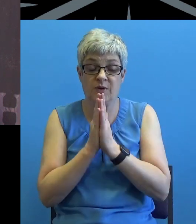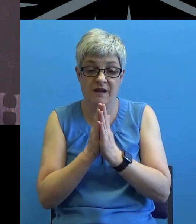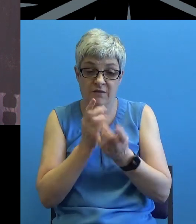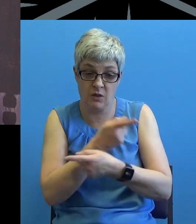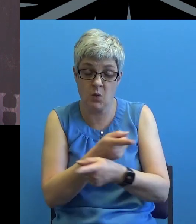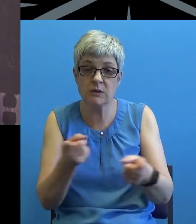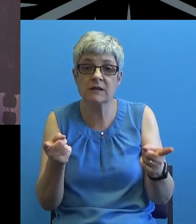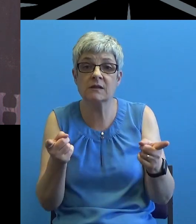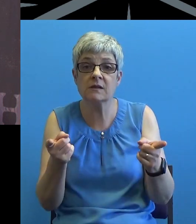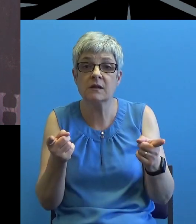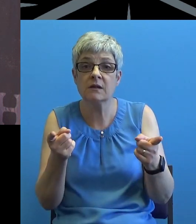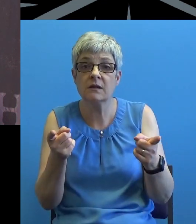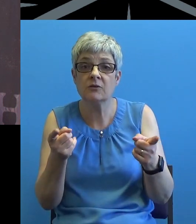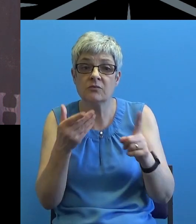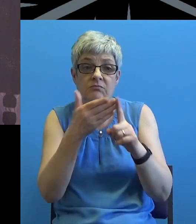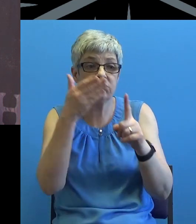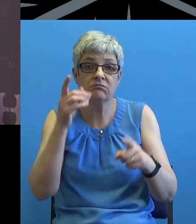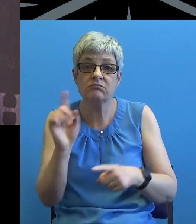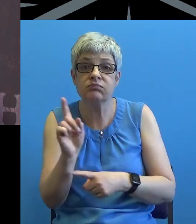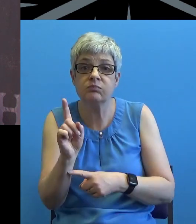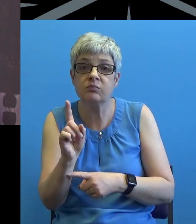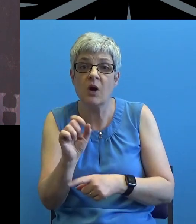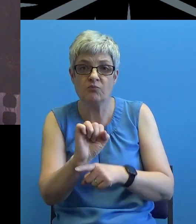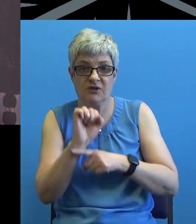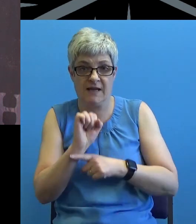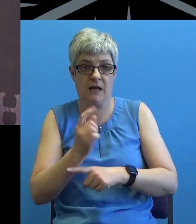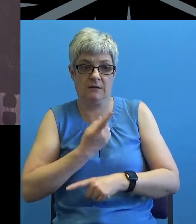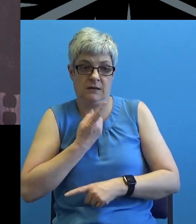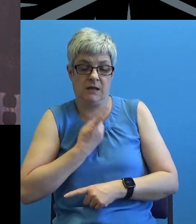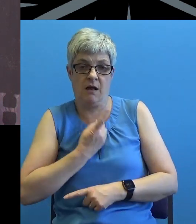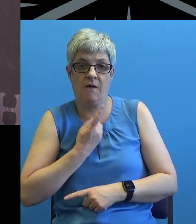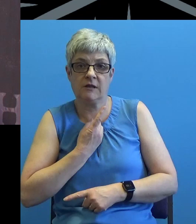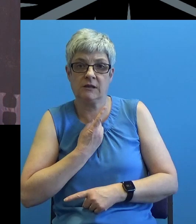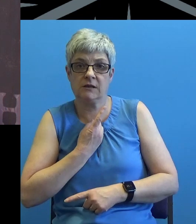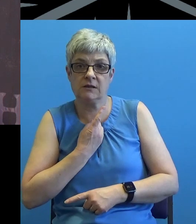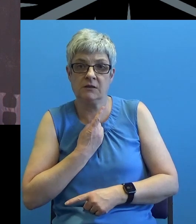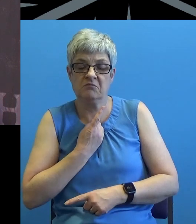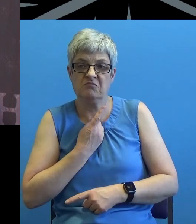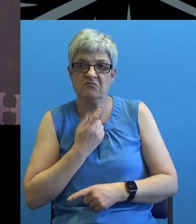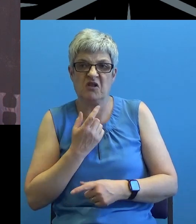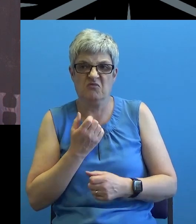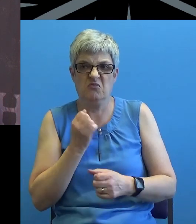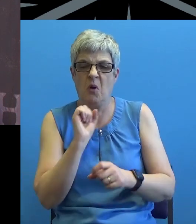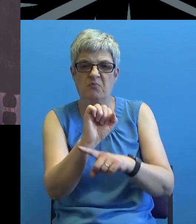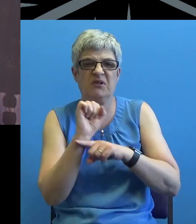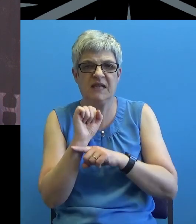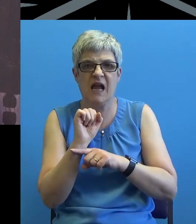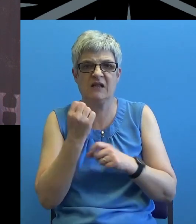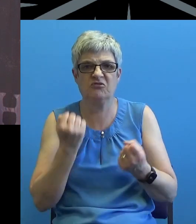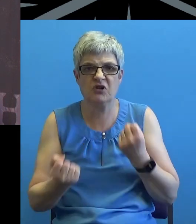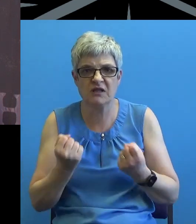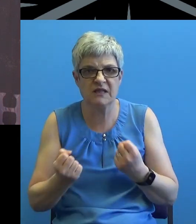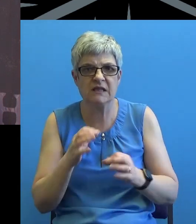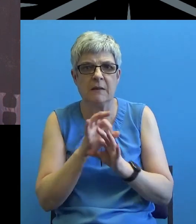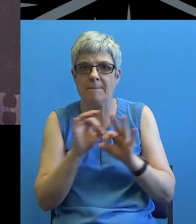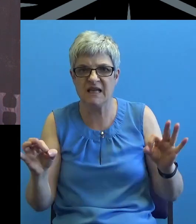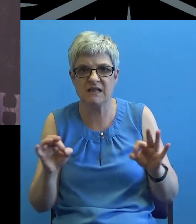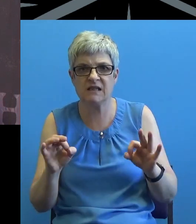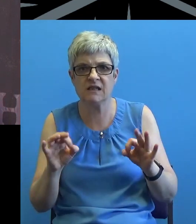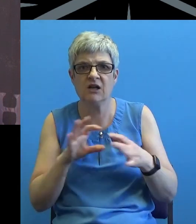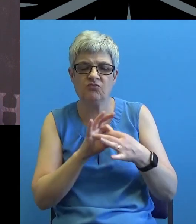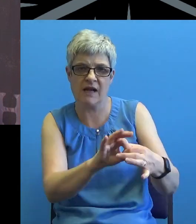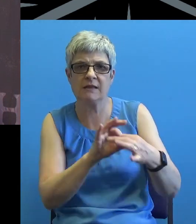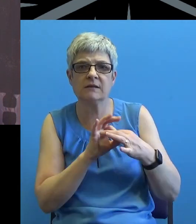We pray for those whose aim is to protect their own interests over justice and peace and reconciliation.